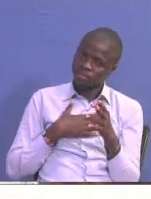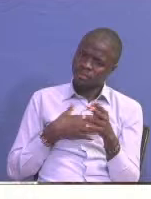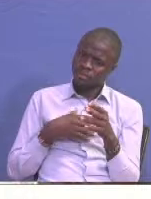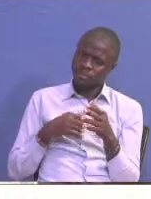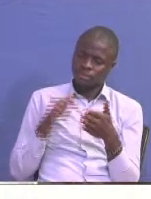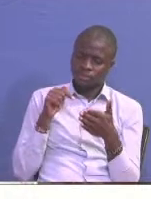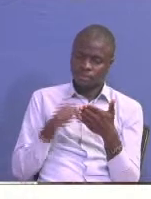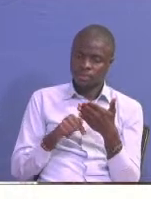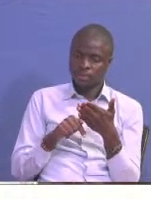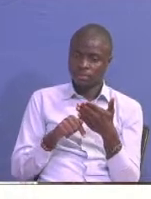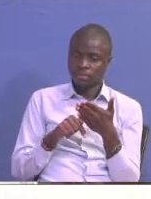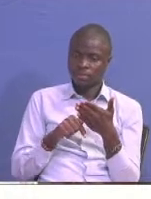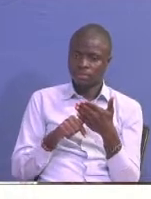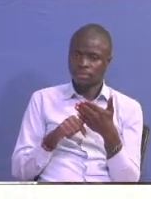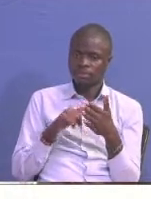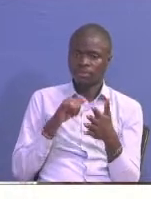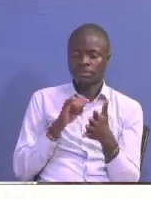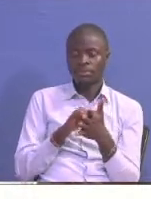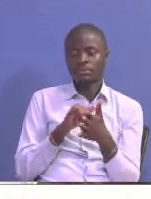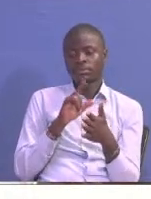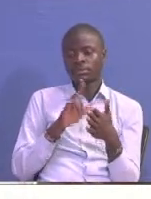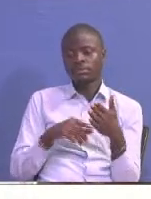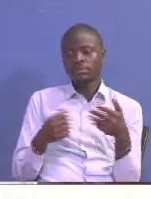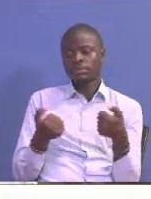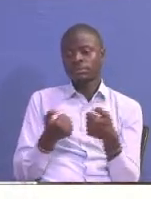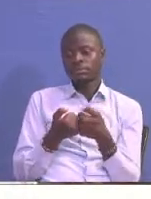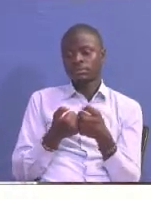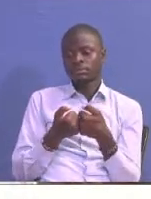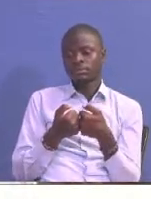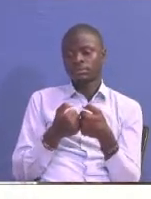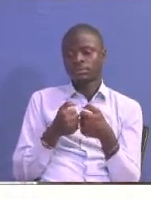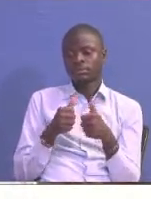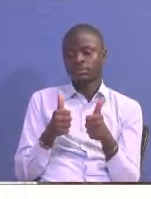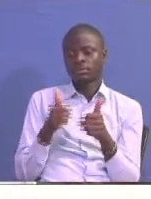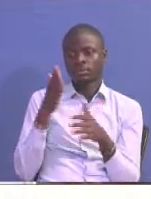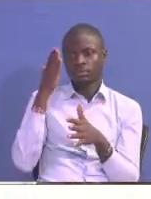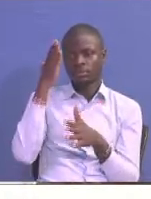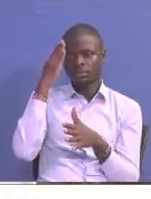vividly that what is happening is well known.